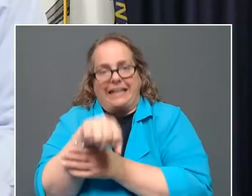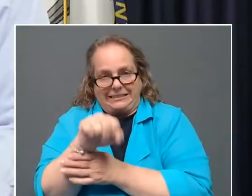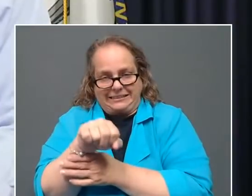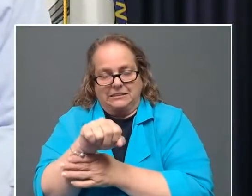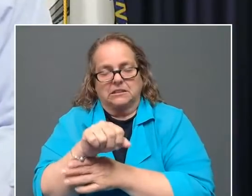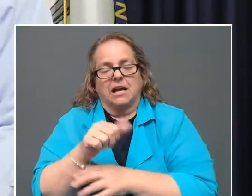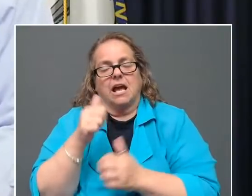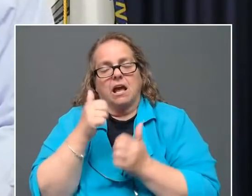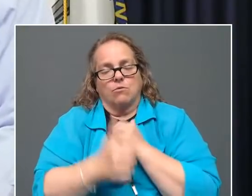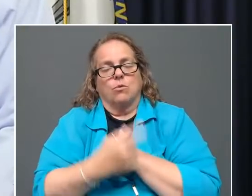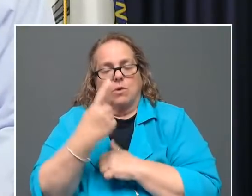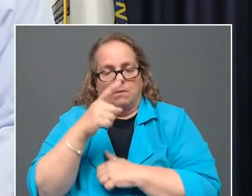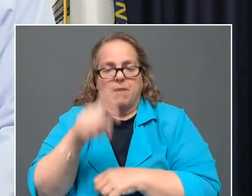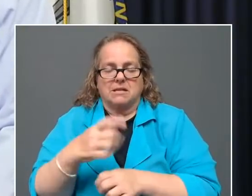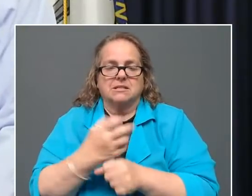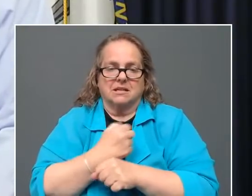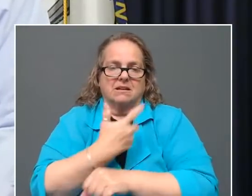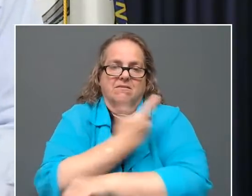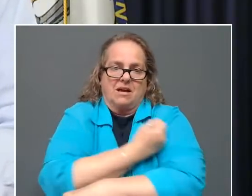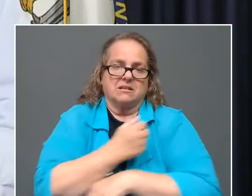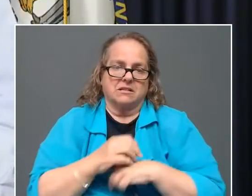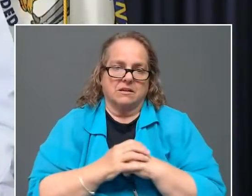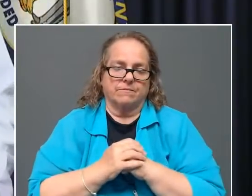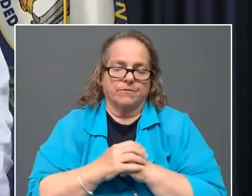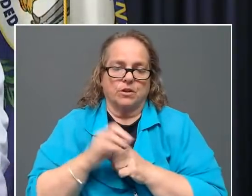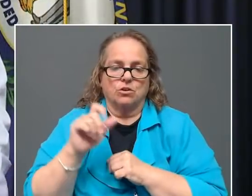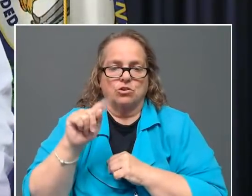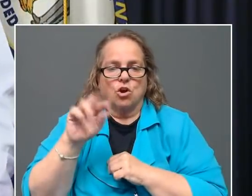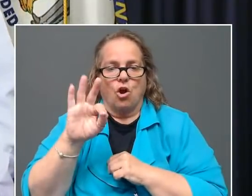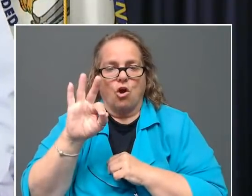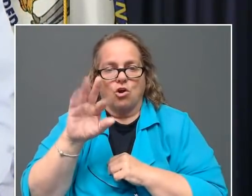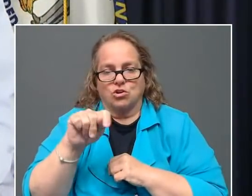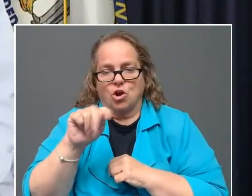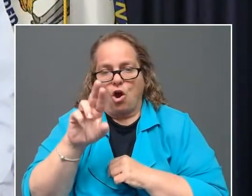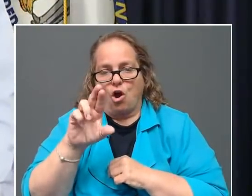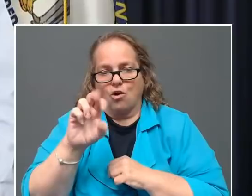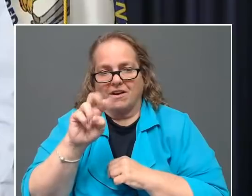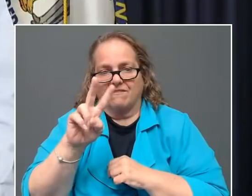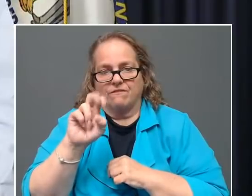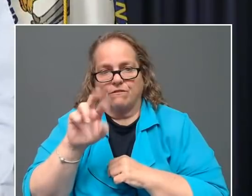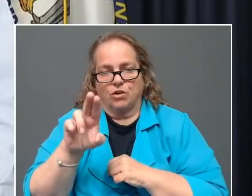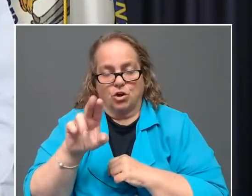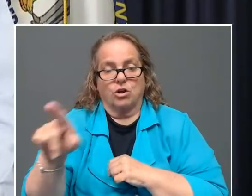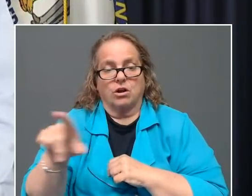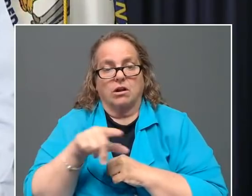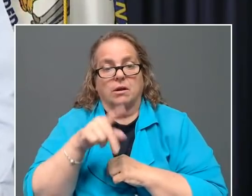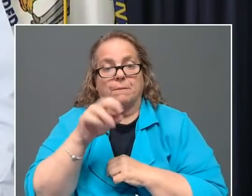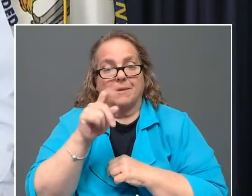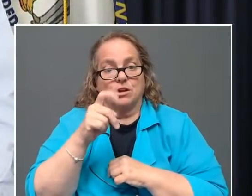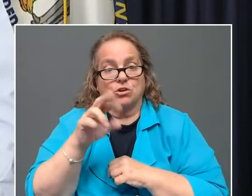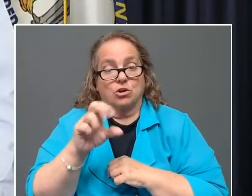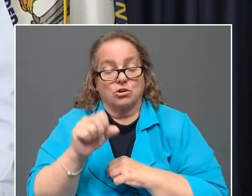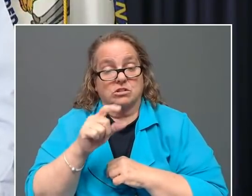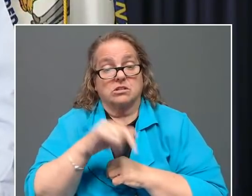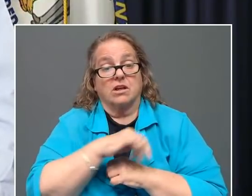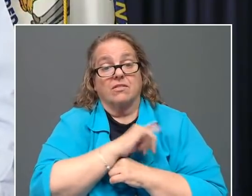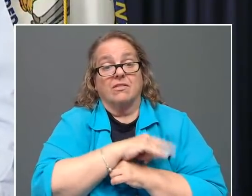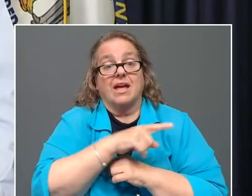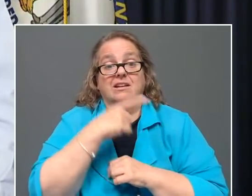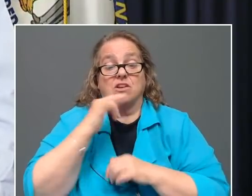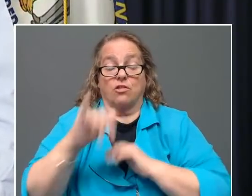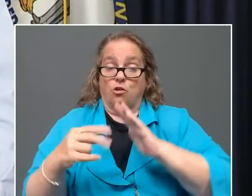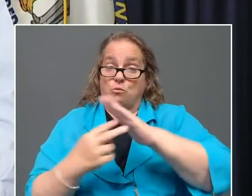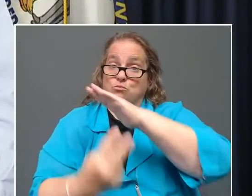Trevor Peters at Fox 19 Now. The New York Times listed the Brent Spence Bridge as one of several projects that could be included in